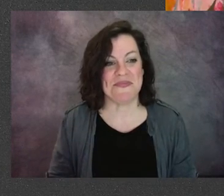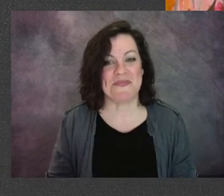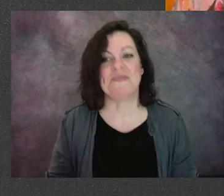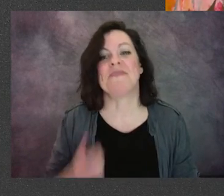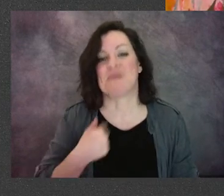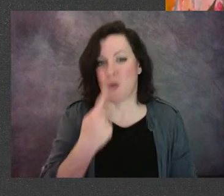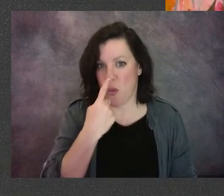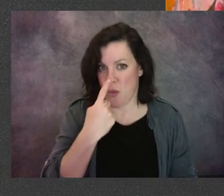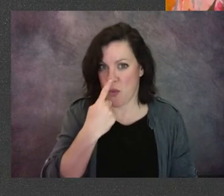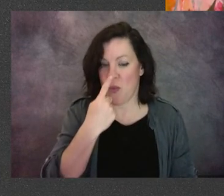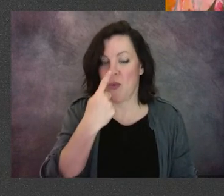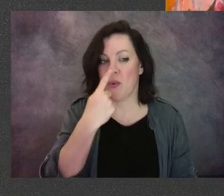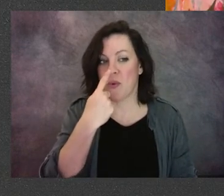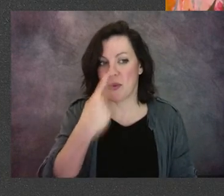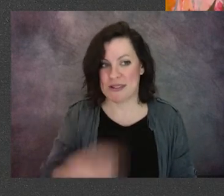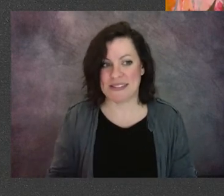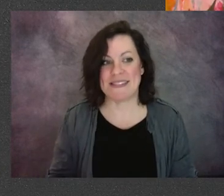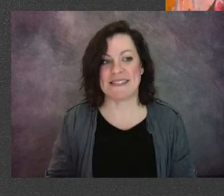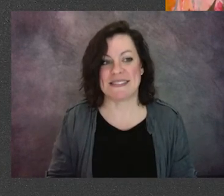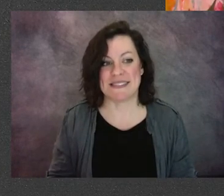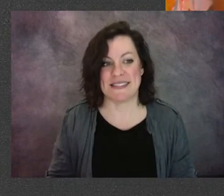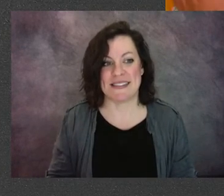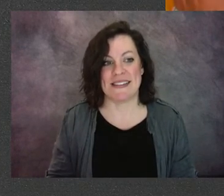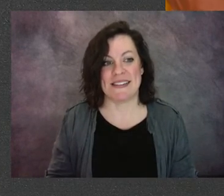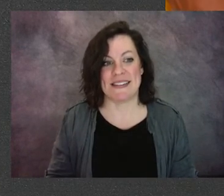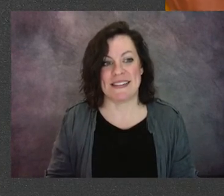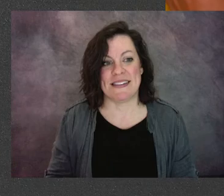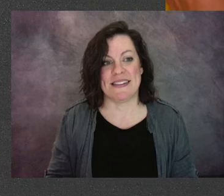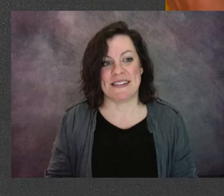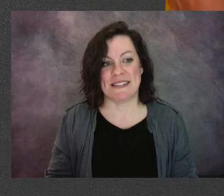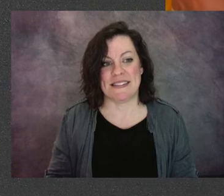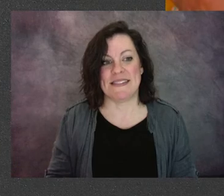I'll paint a little glue on the back.